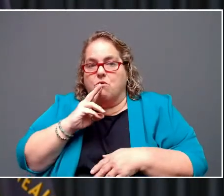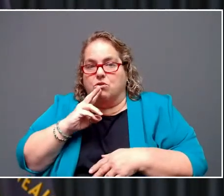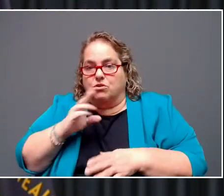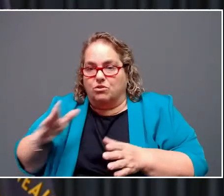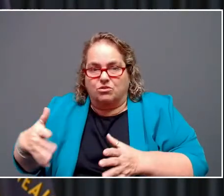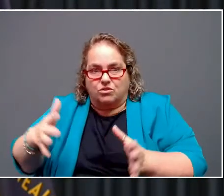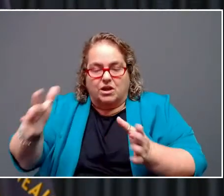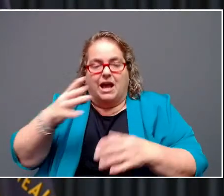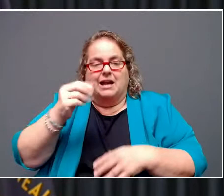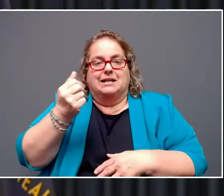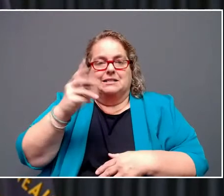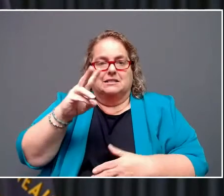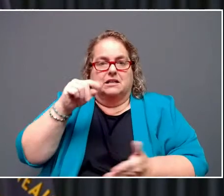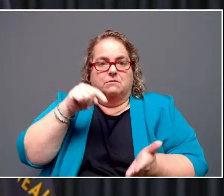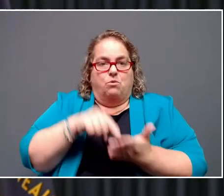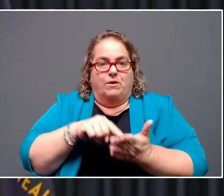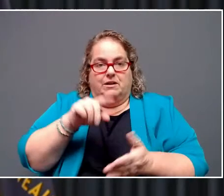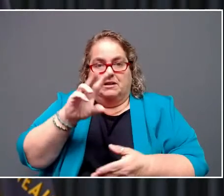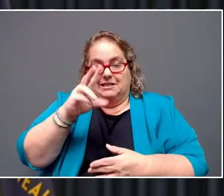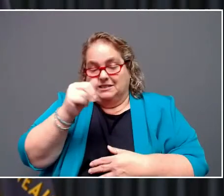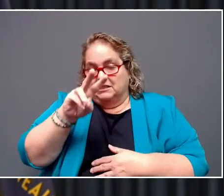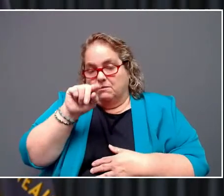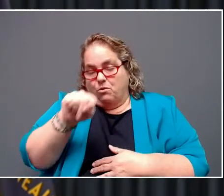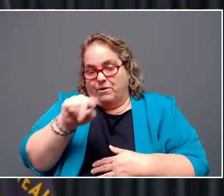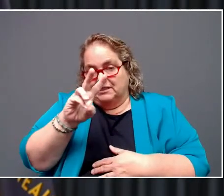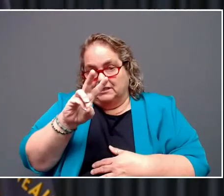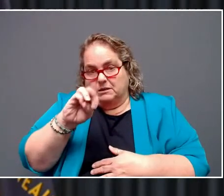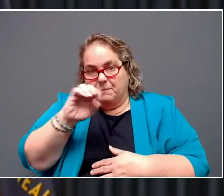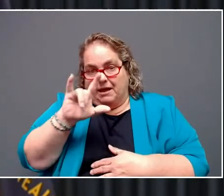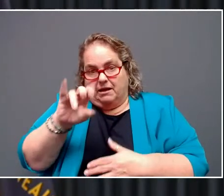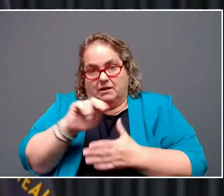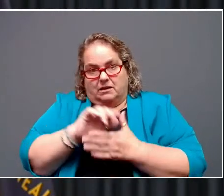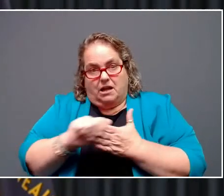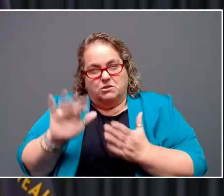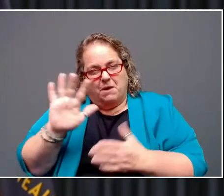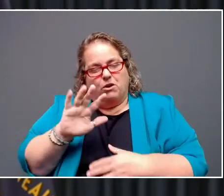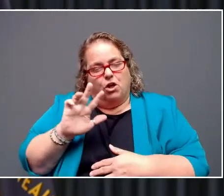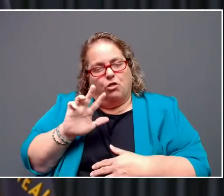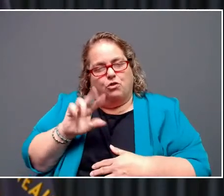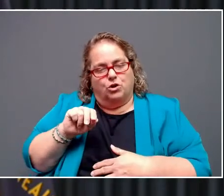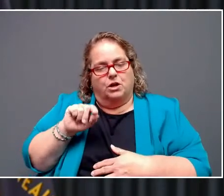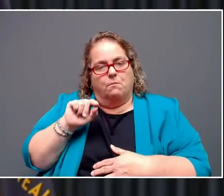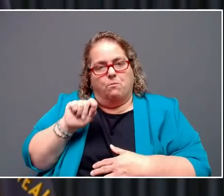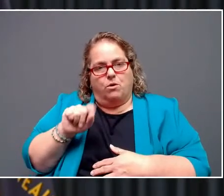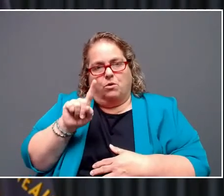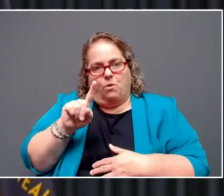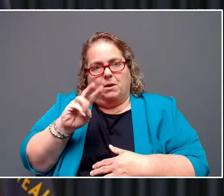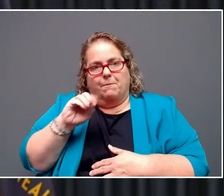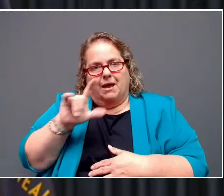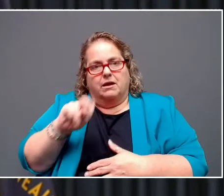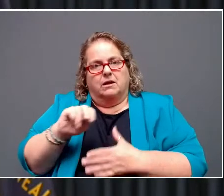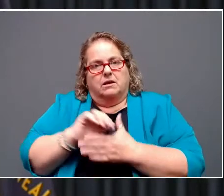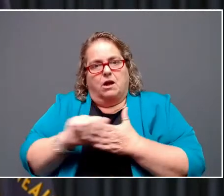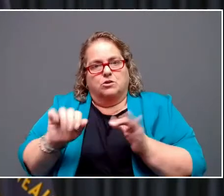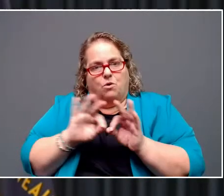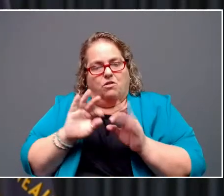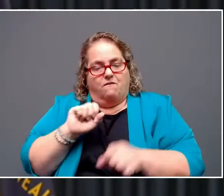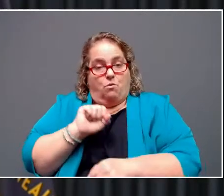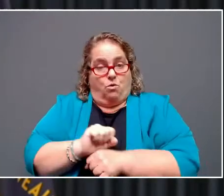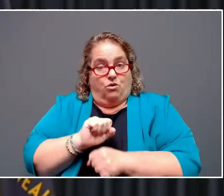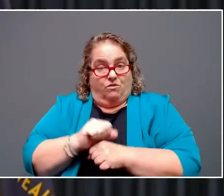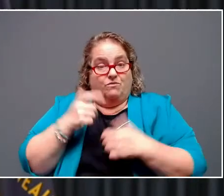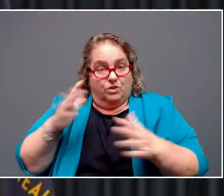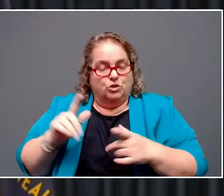been done for right-of-way debris. So a total about $30.1 million of work done thus far in